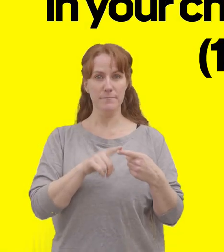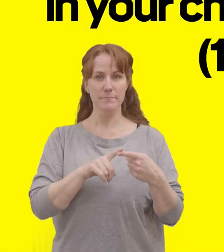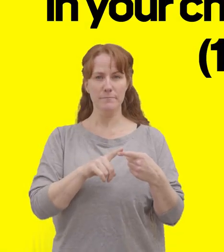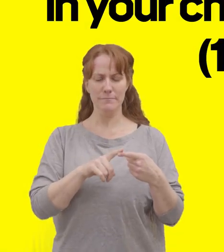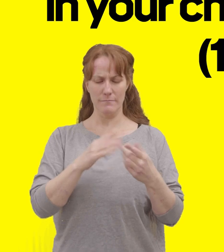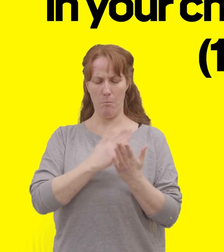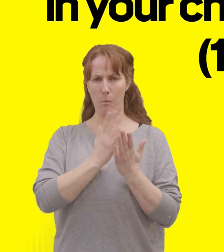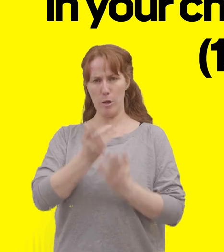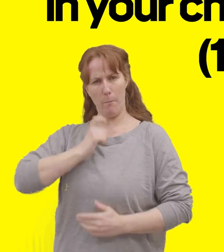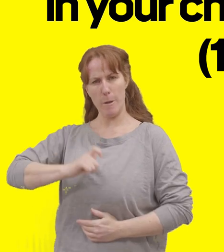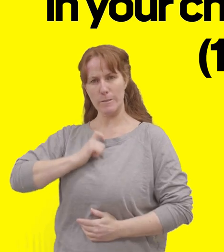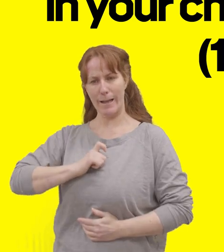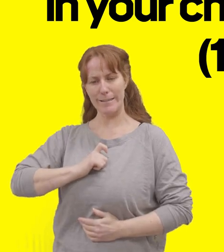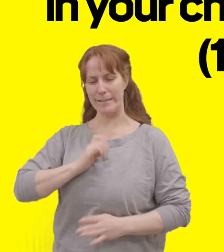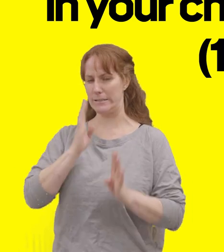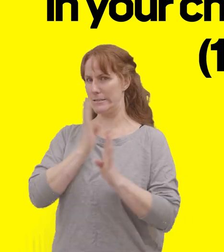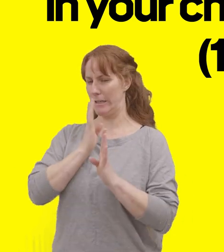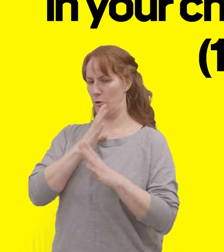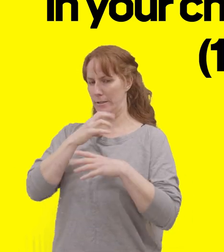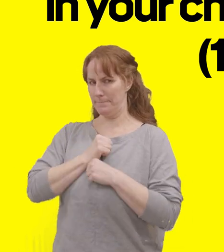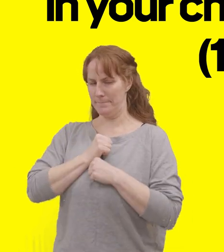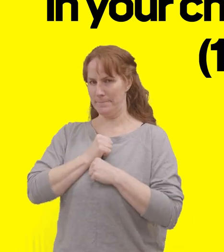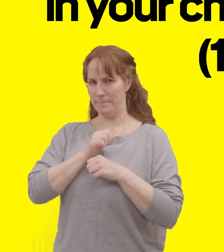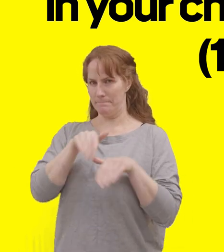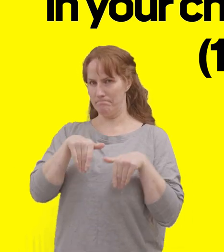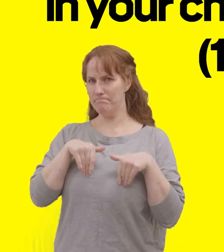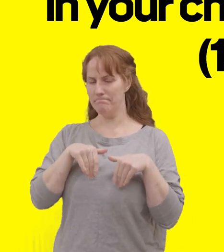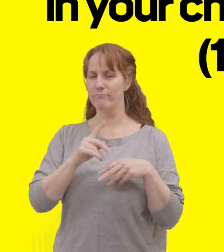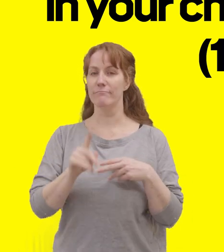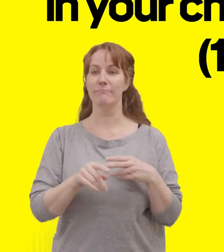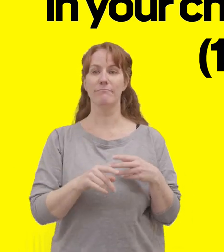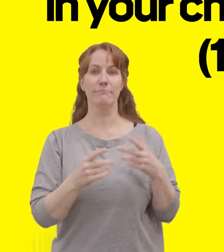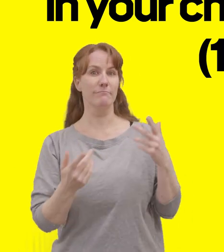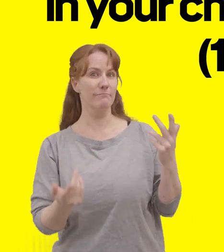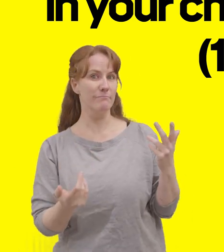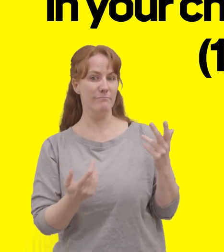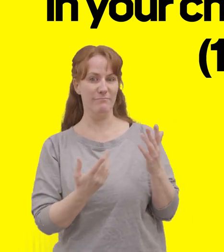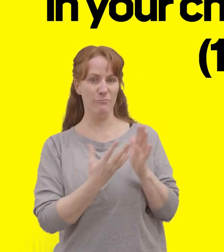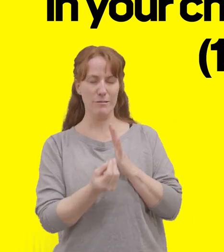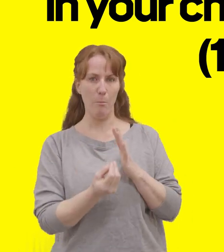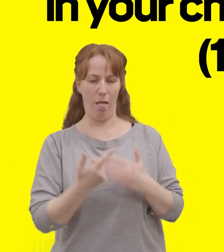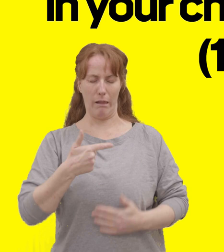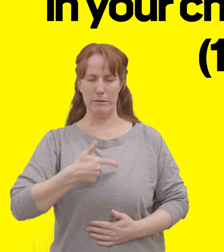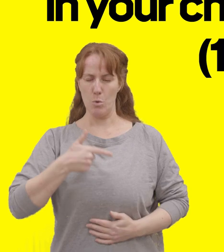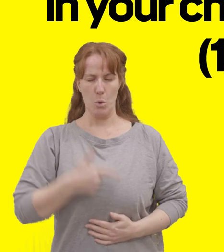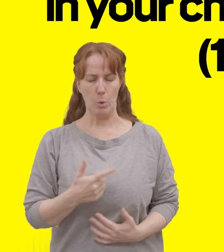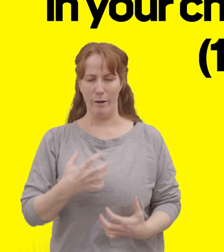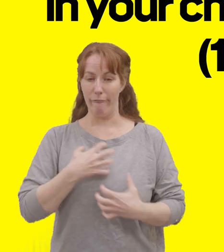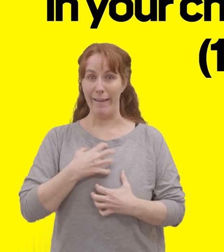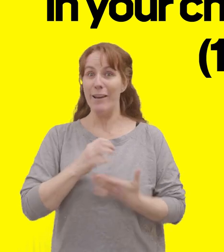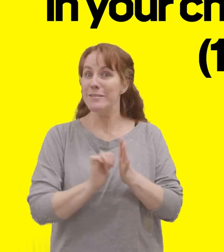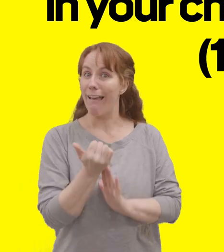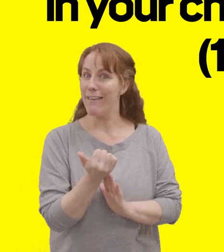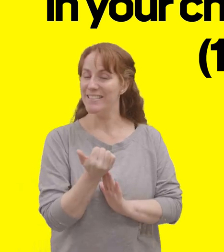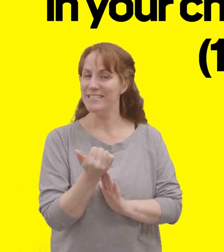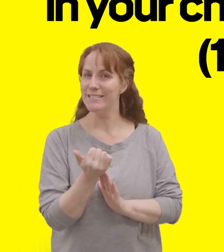1, what parts of their personality do they keep secret from everyone else? Is it a deep fear, a